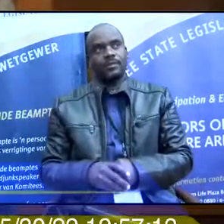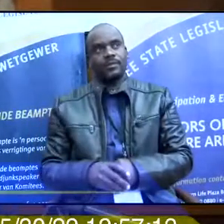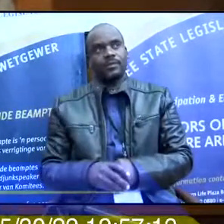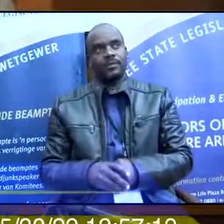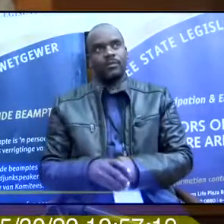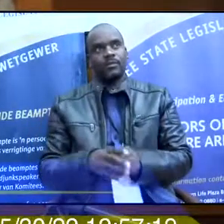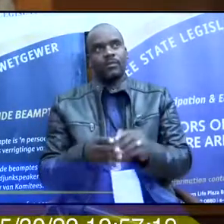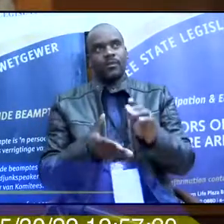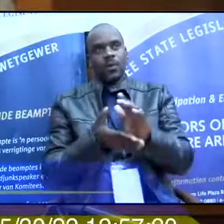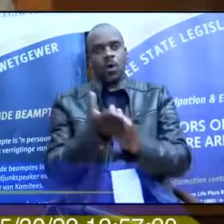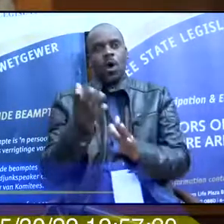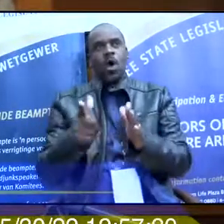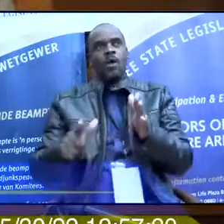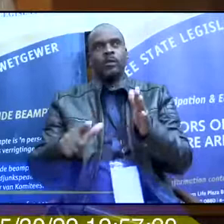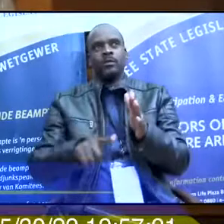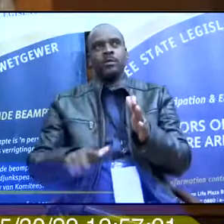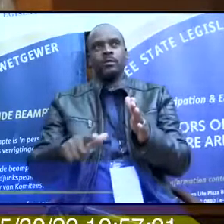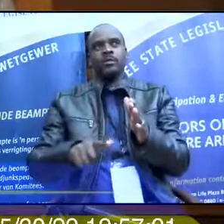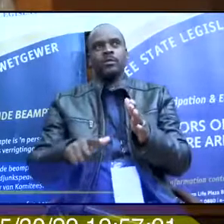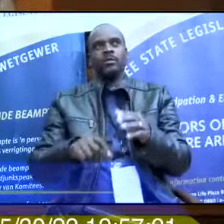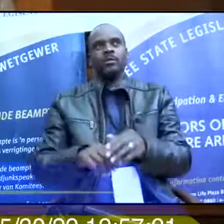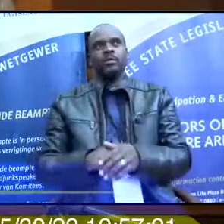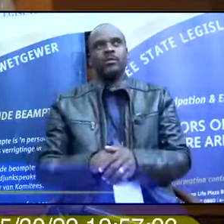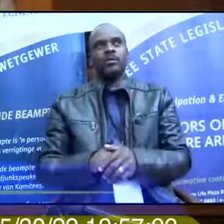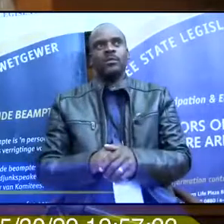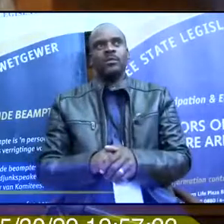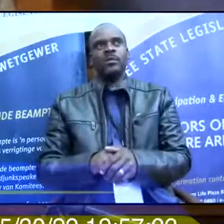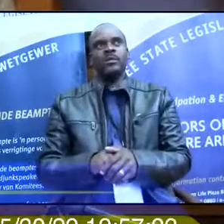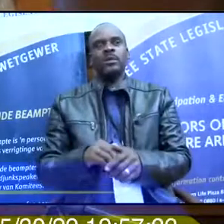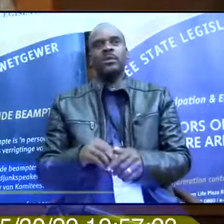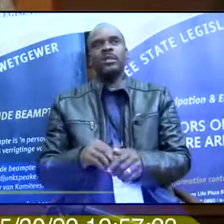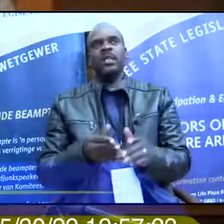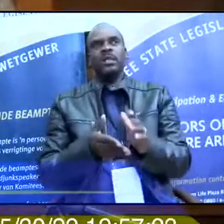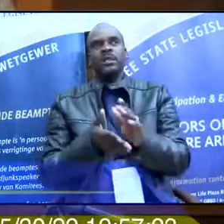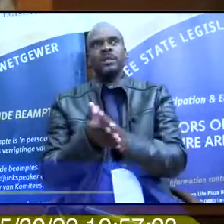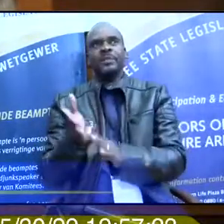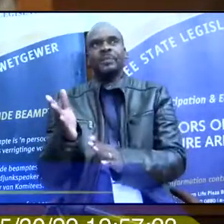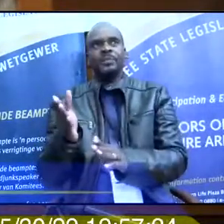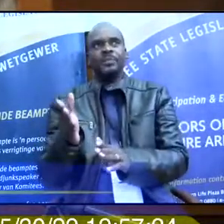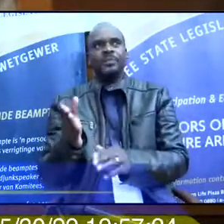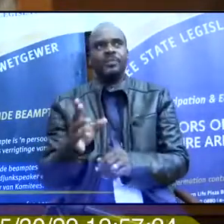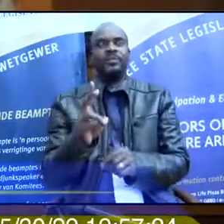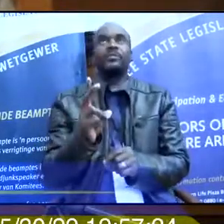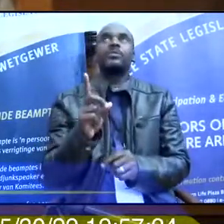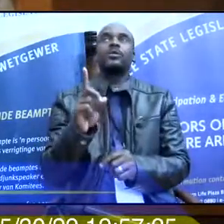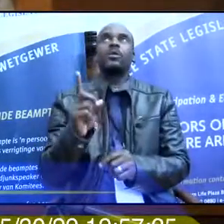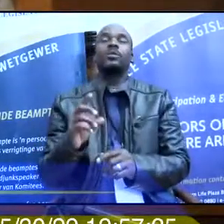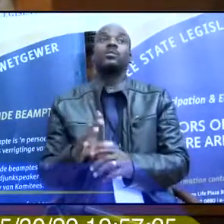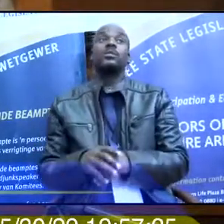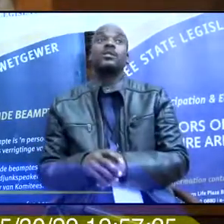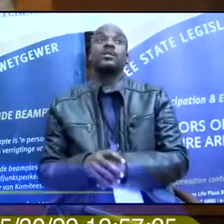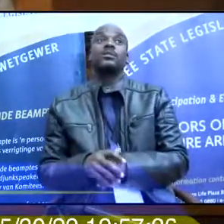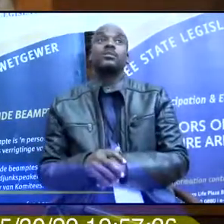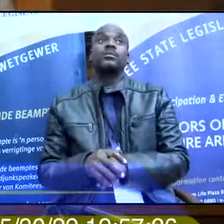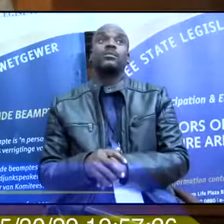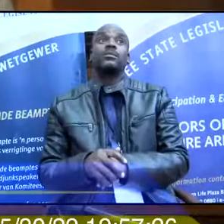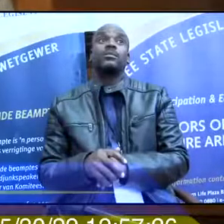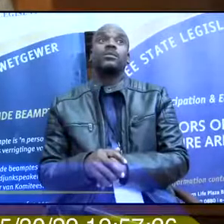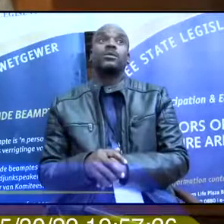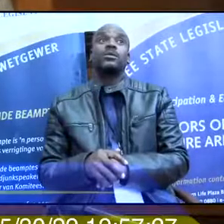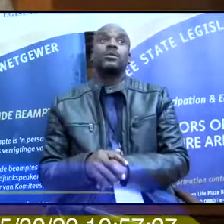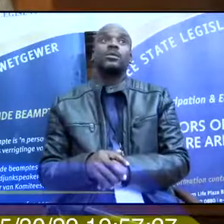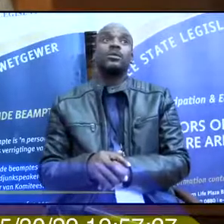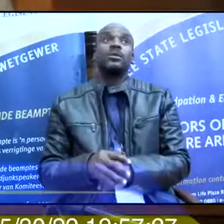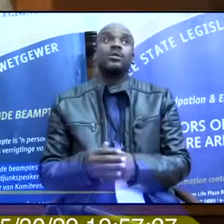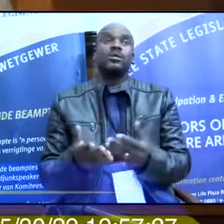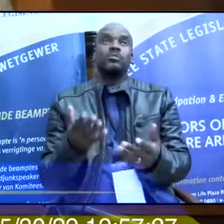go to local government you will access an animal farm approach some animals